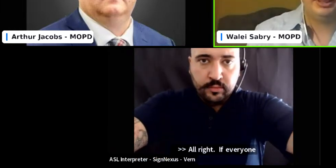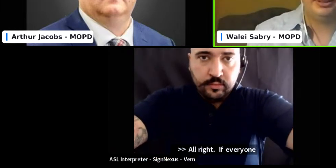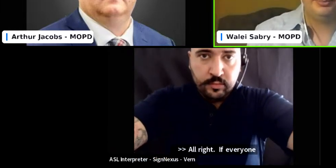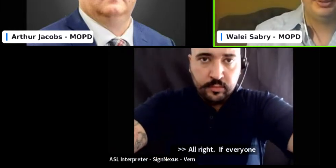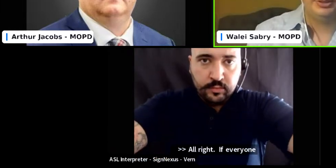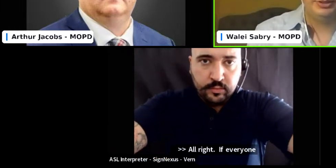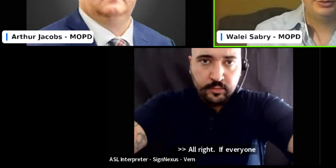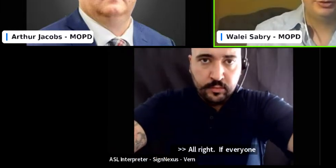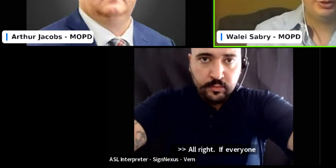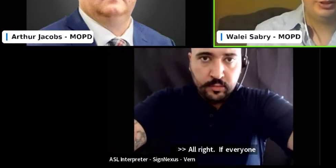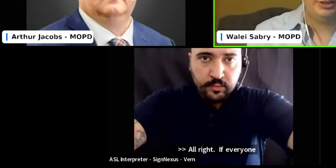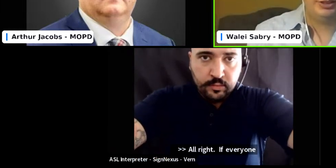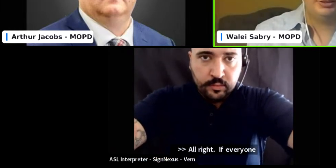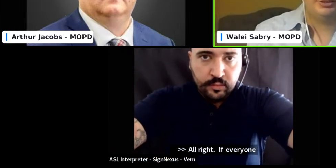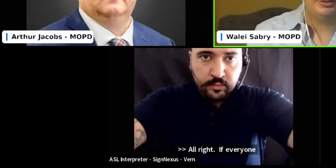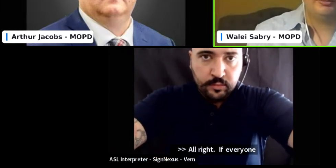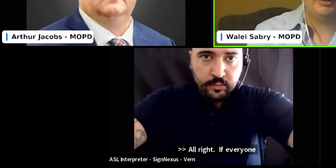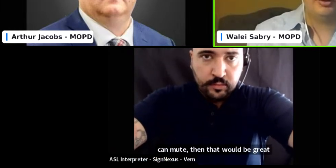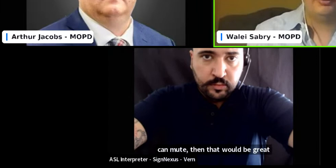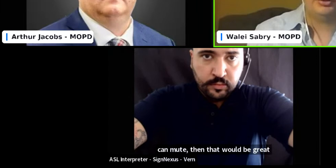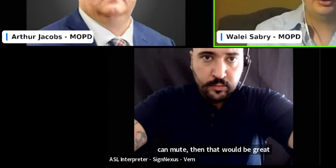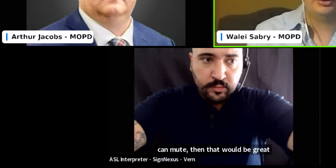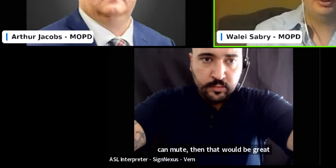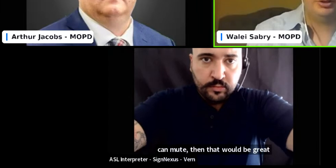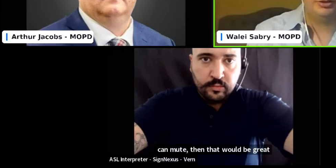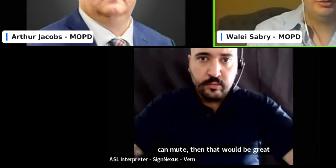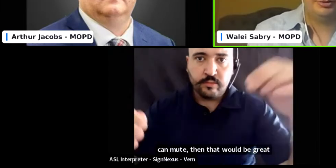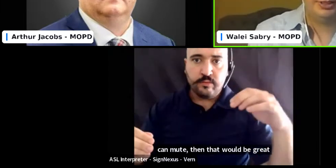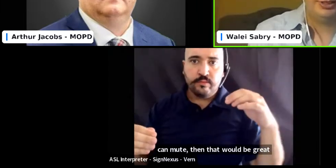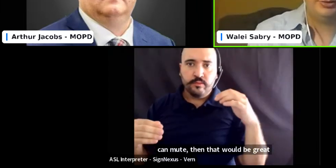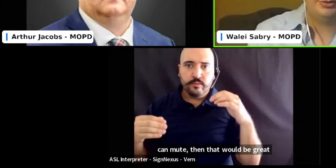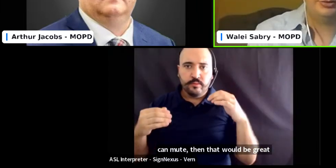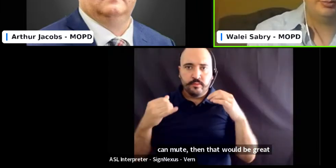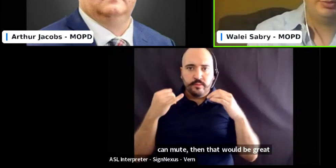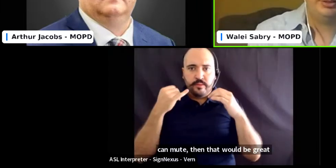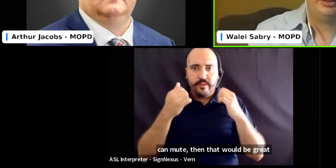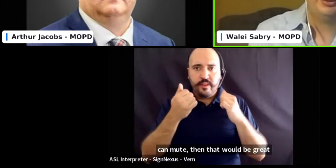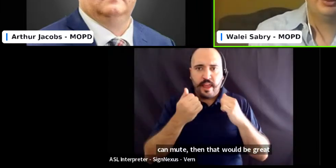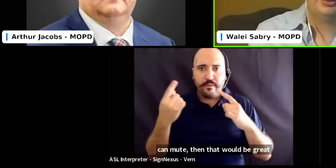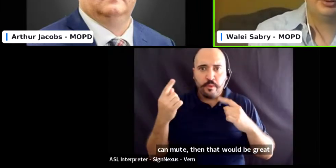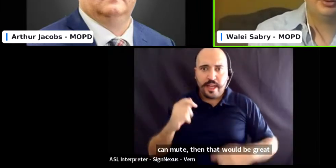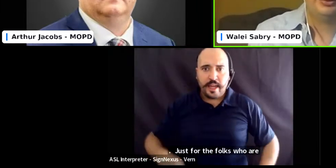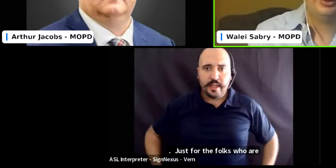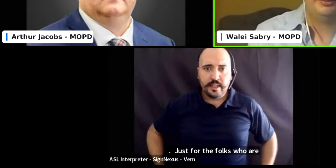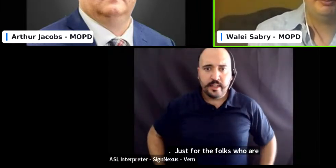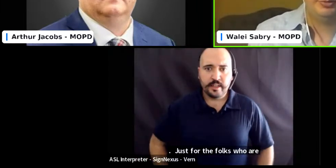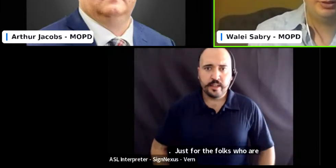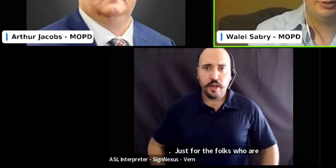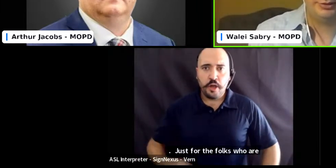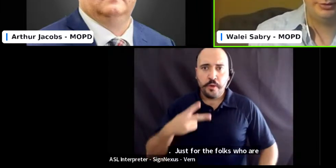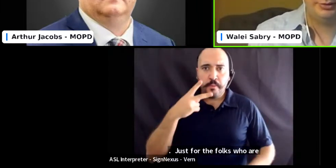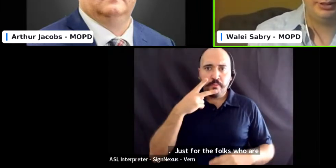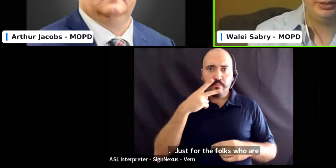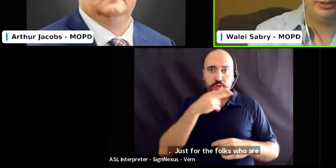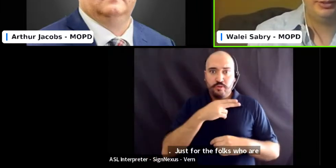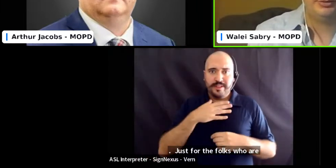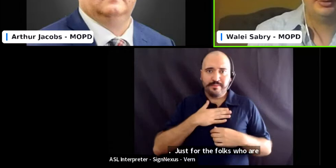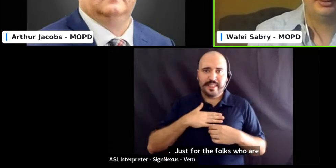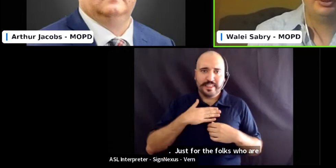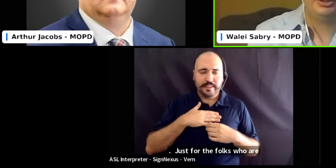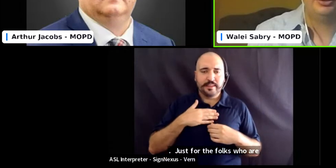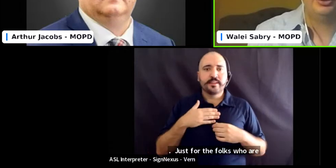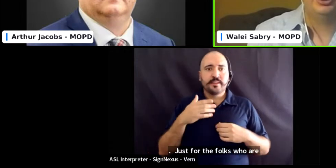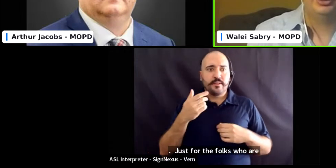great. Just for the folks who are organizers and panelists, such as Tim, Arthur,